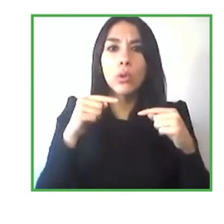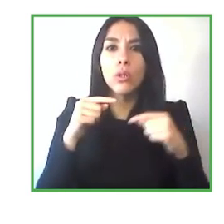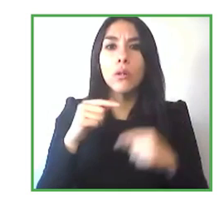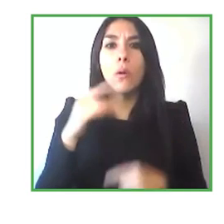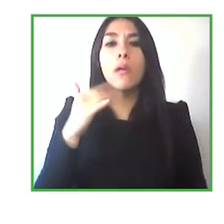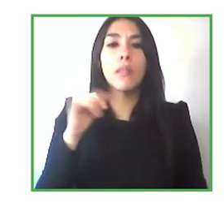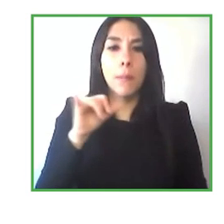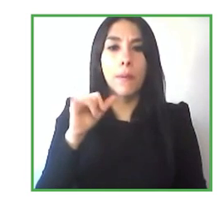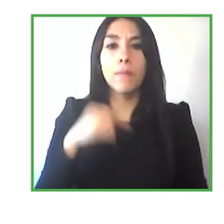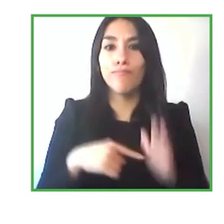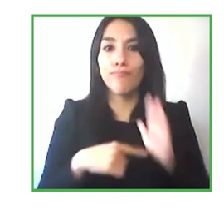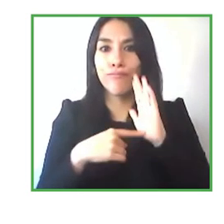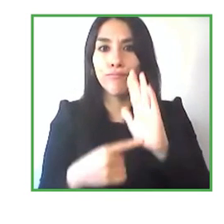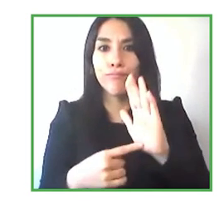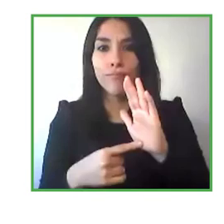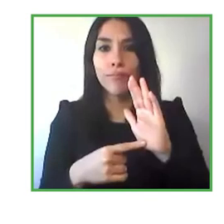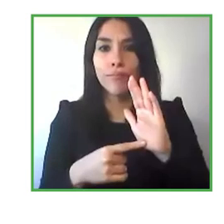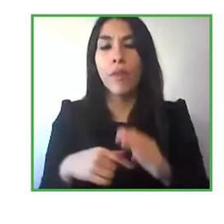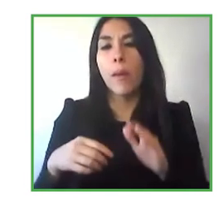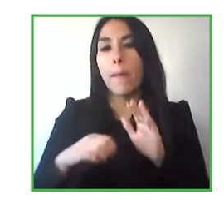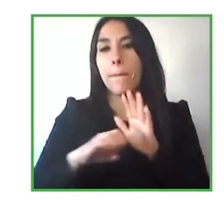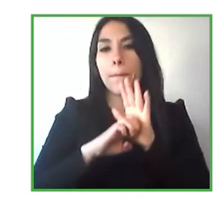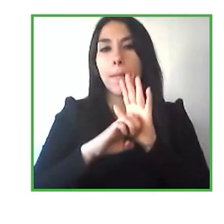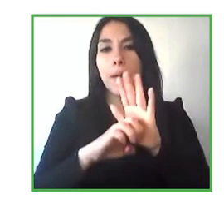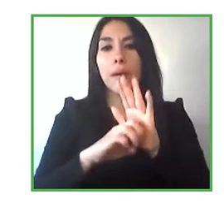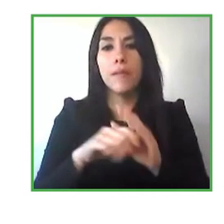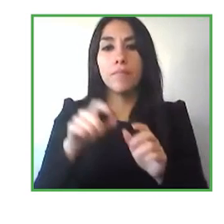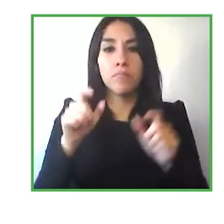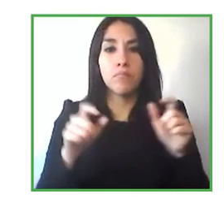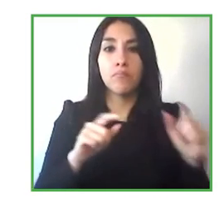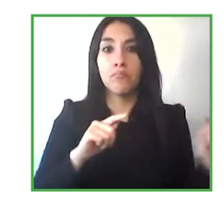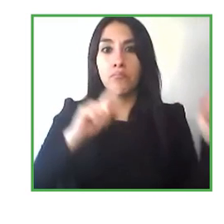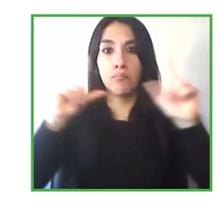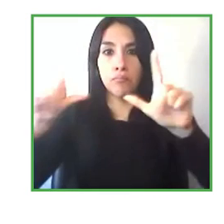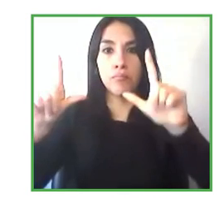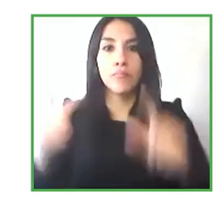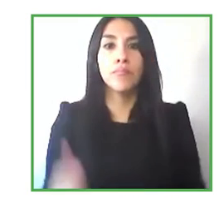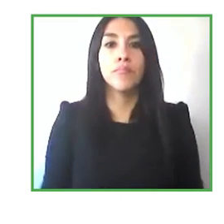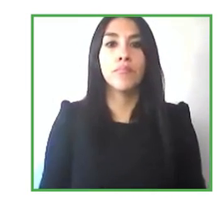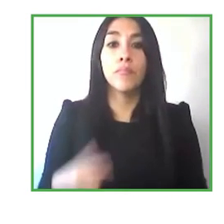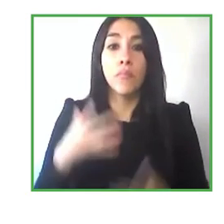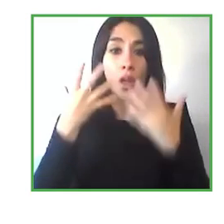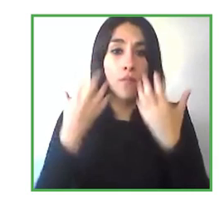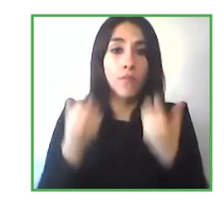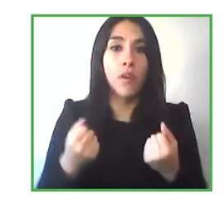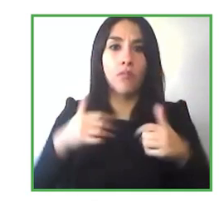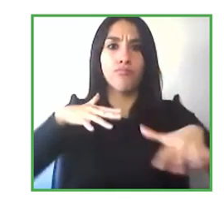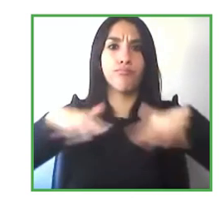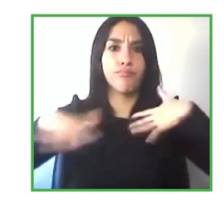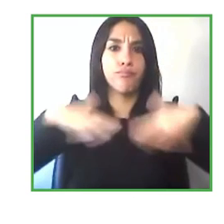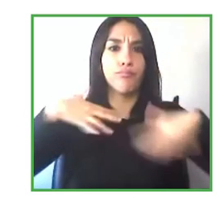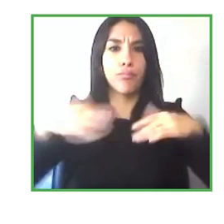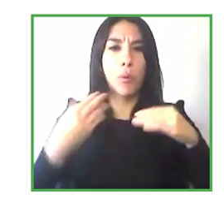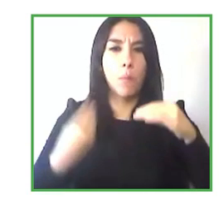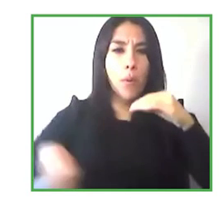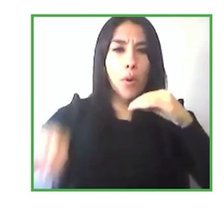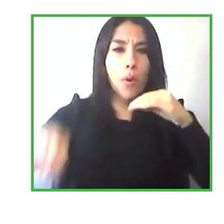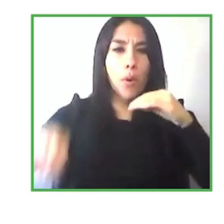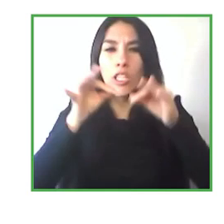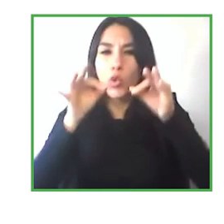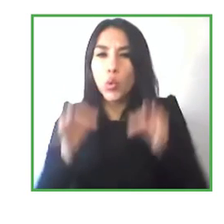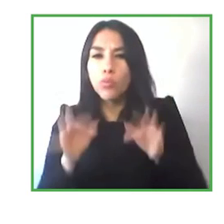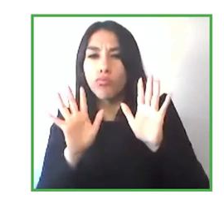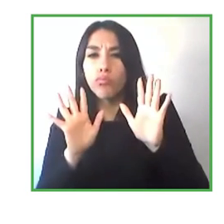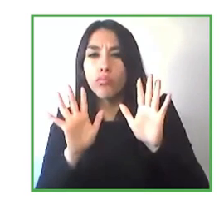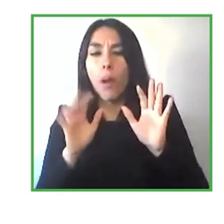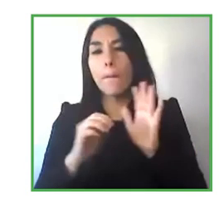there are concrete, more concrete actions one can take, like we're trying to do with the Digital In Demand initiative, where national business and